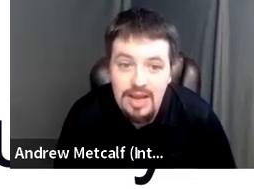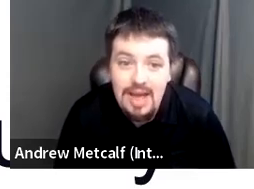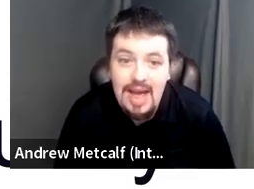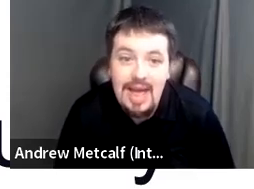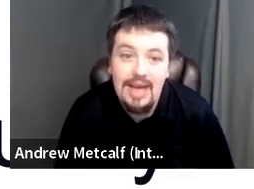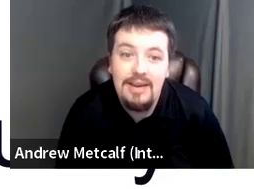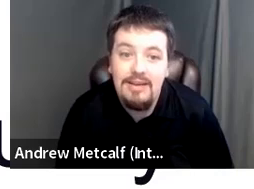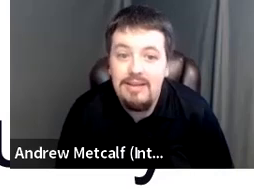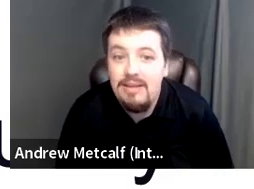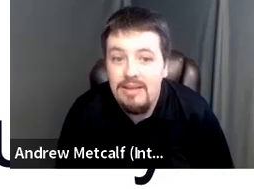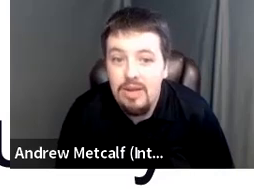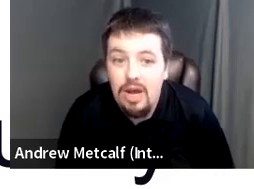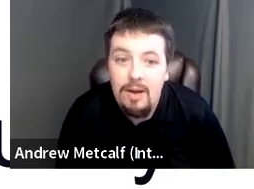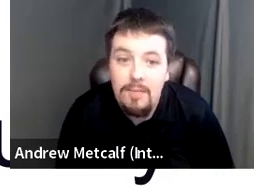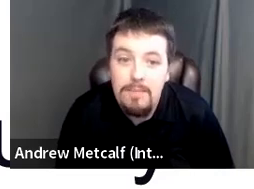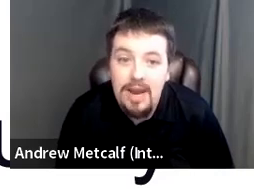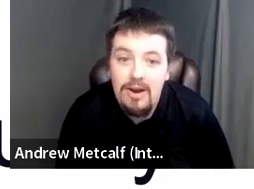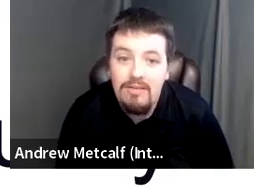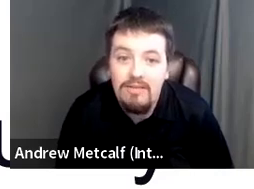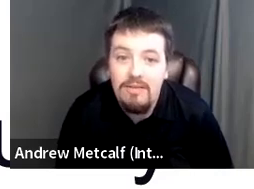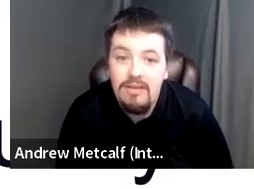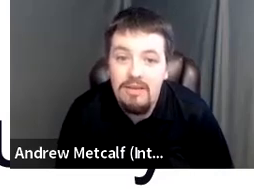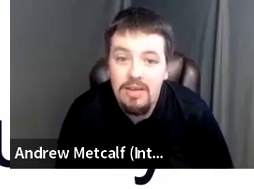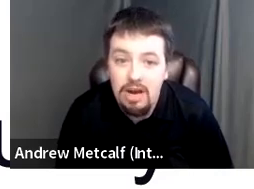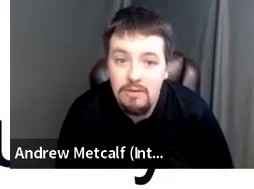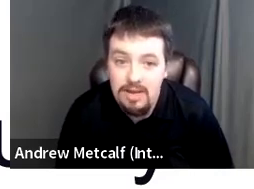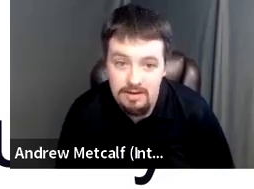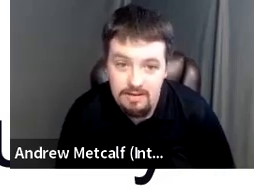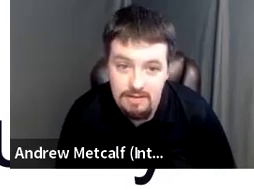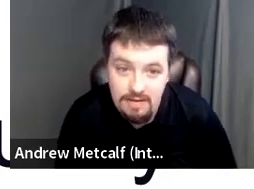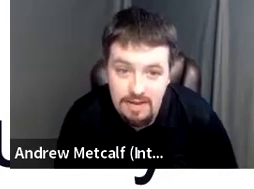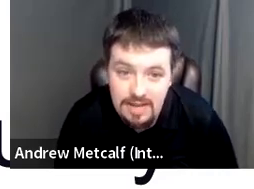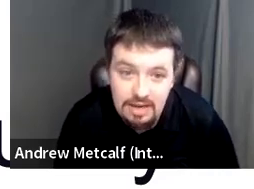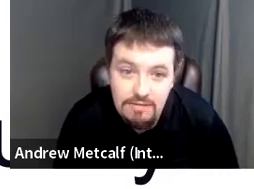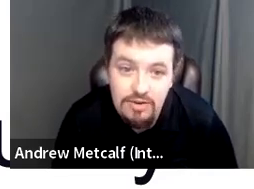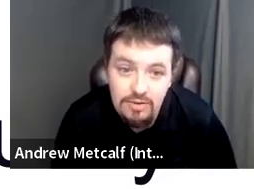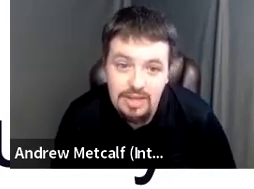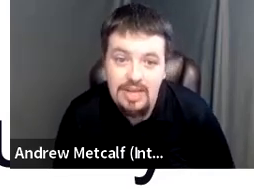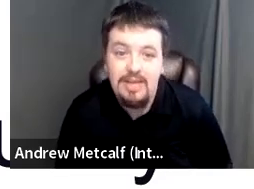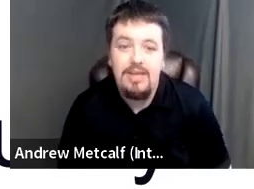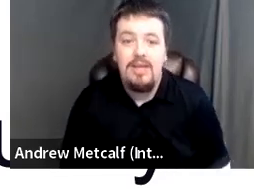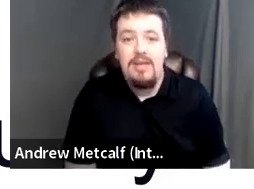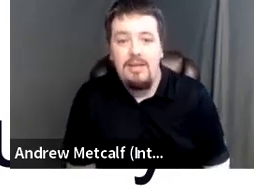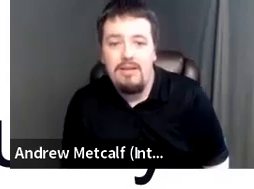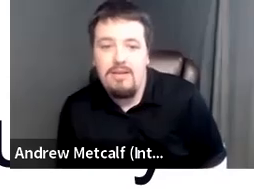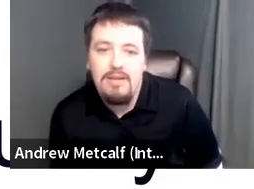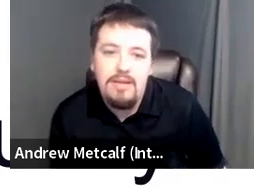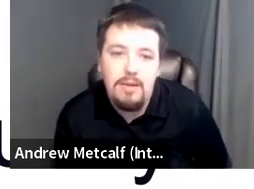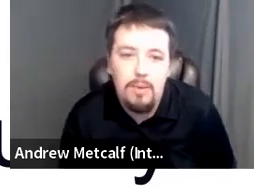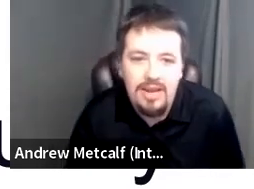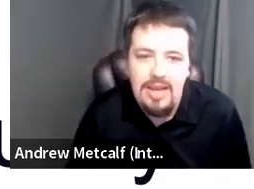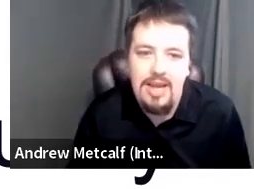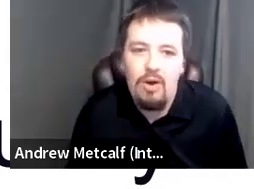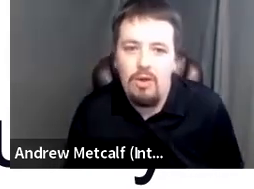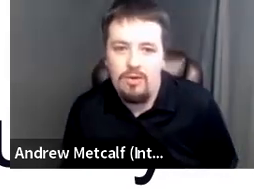community and the Paris government individually.